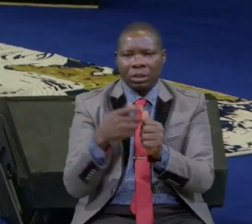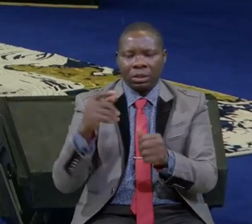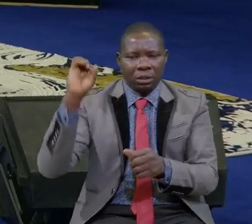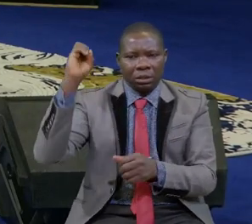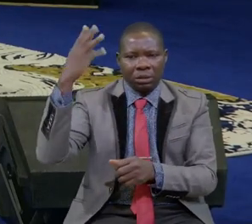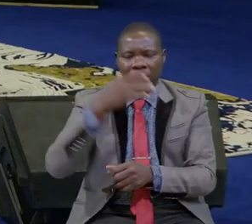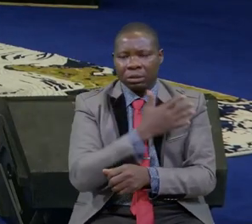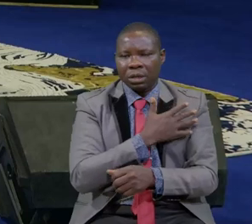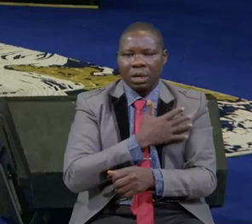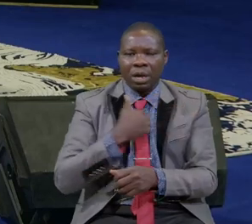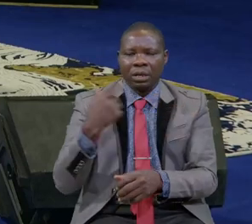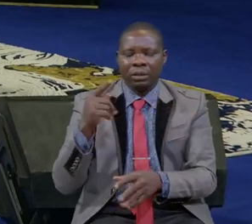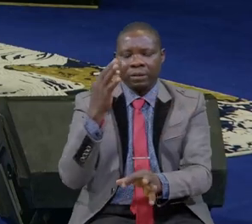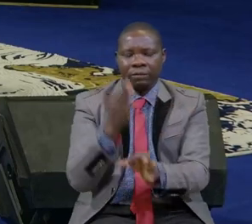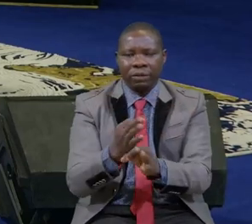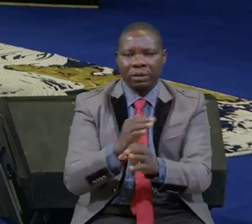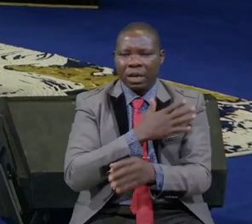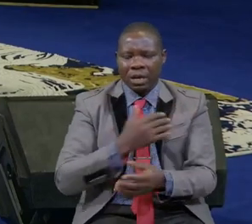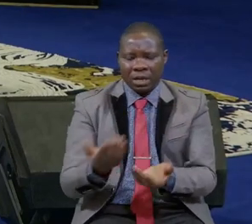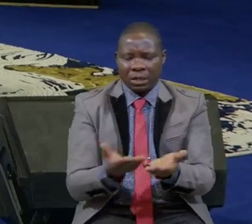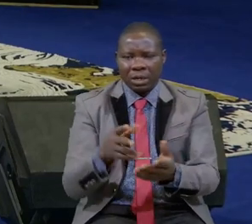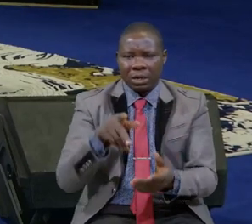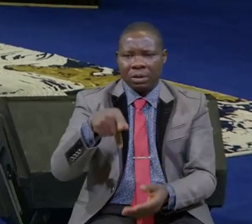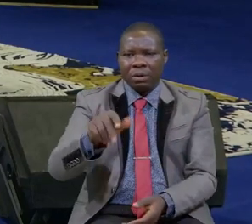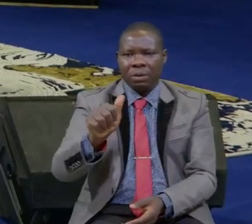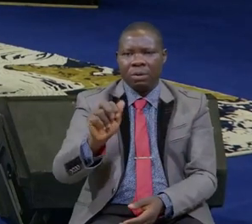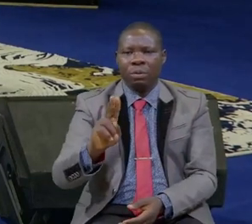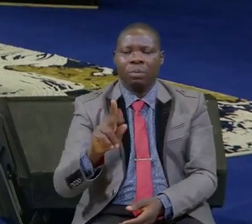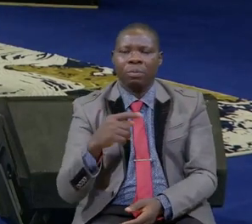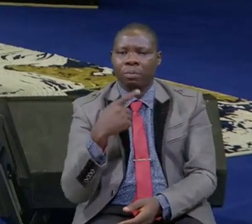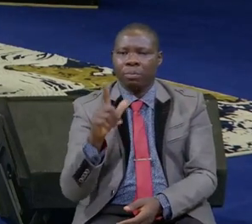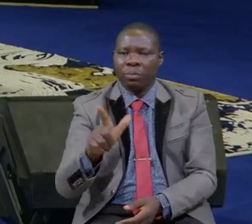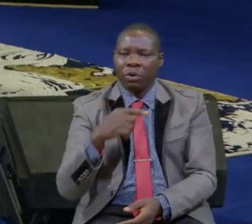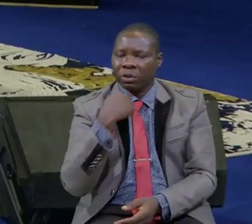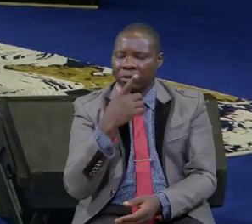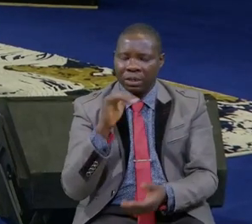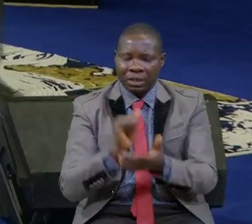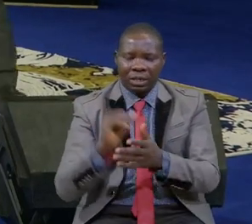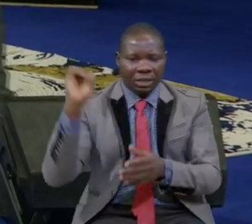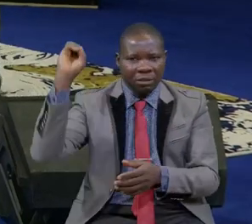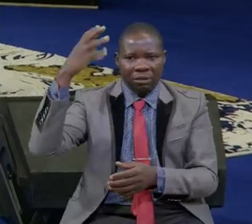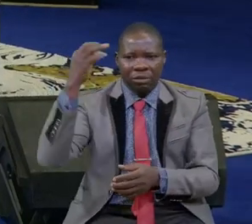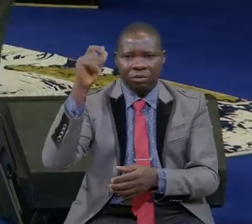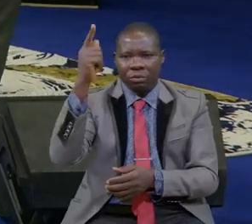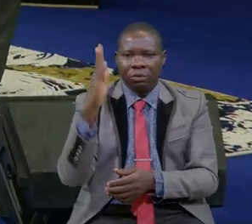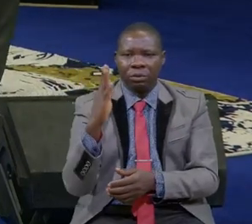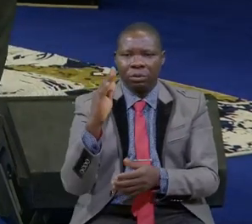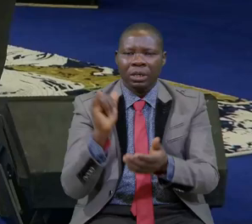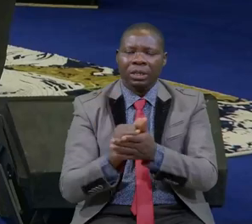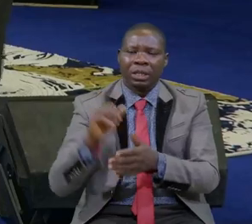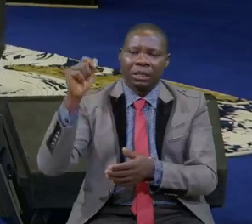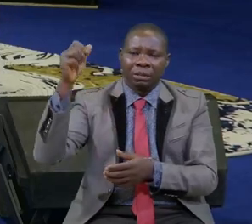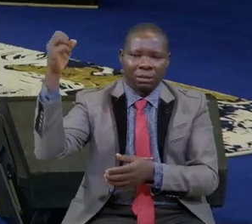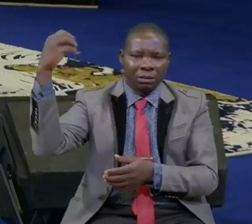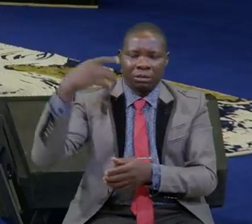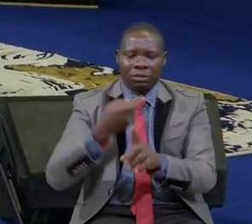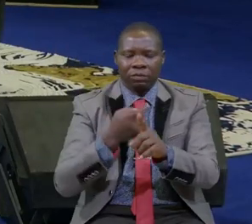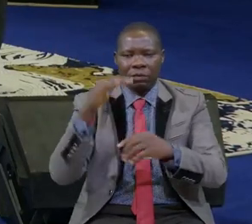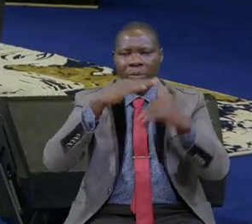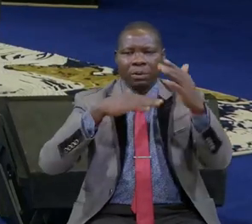And here Paul the Apostle said, that grace of God, that grace from heaven,